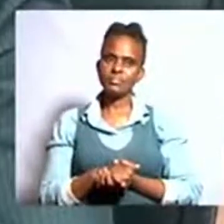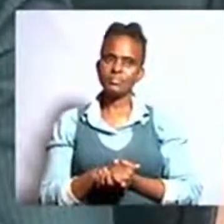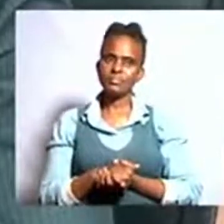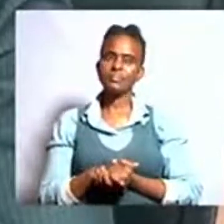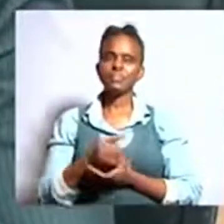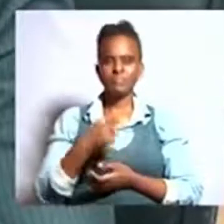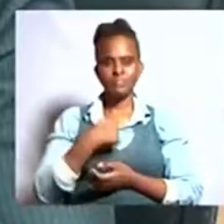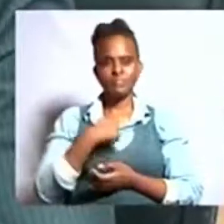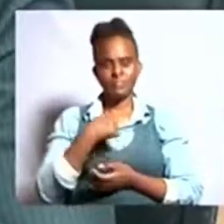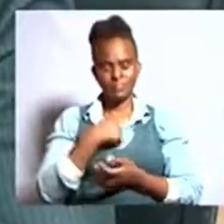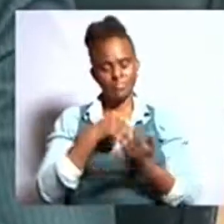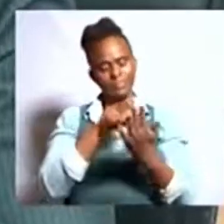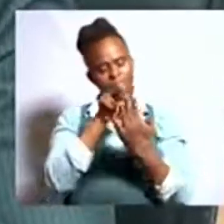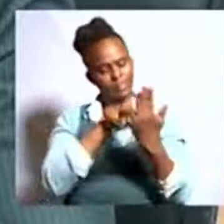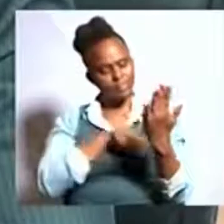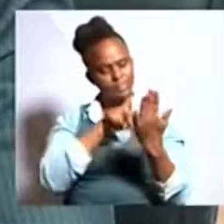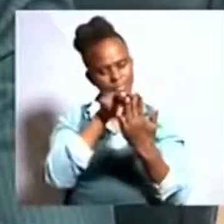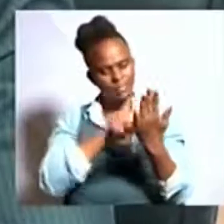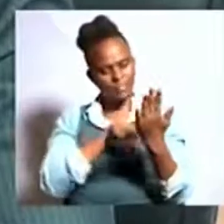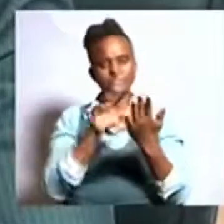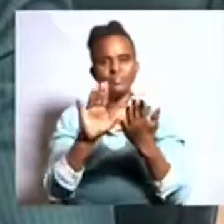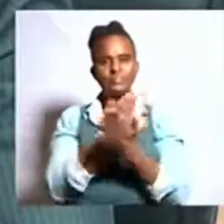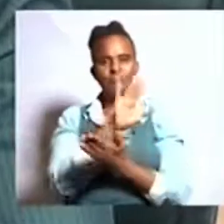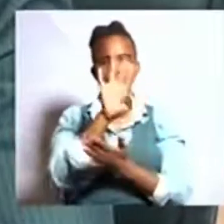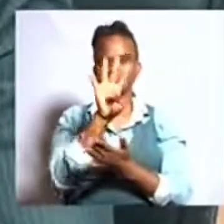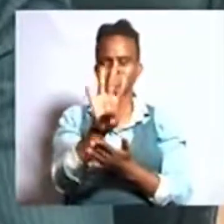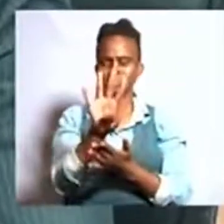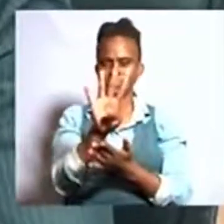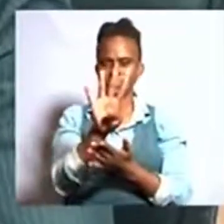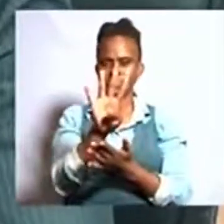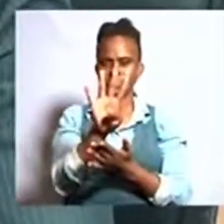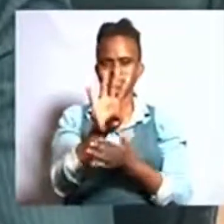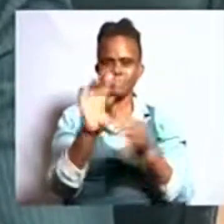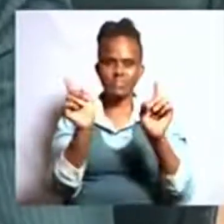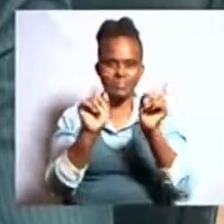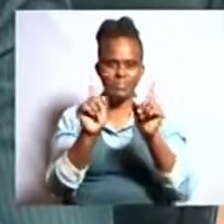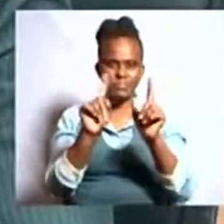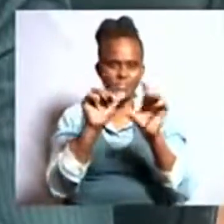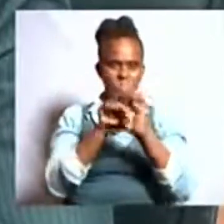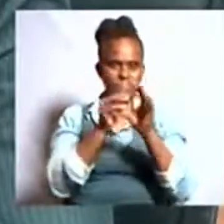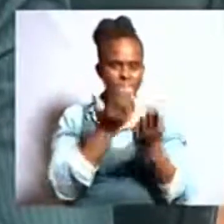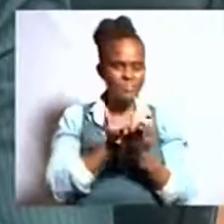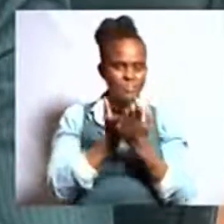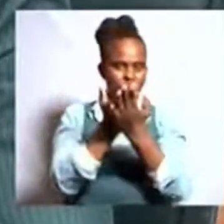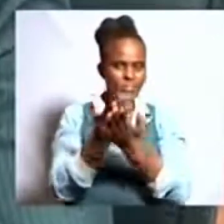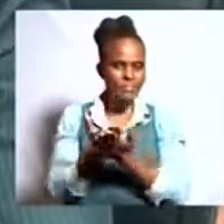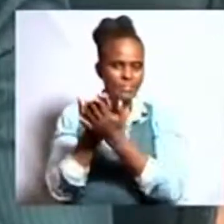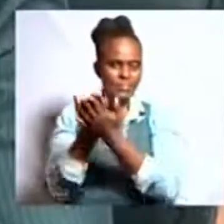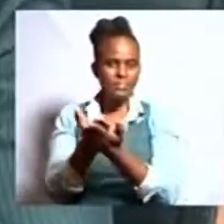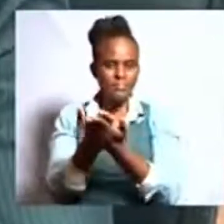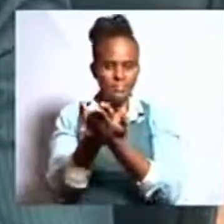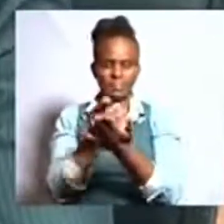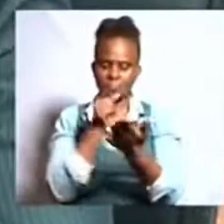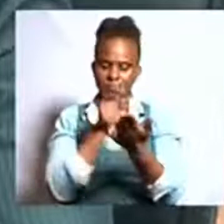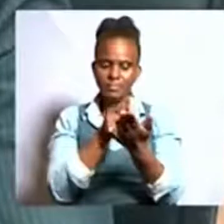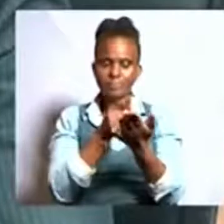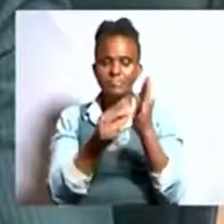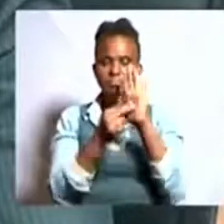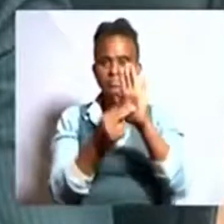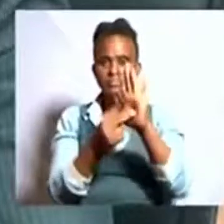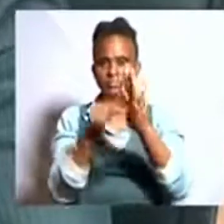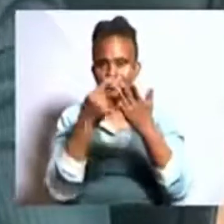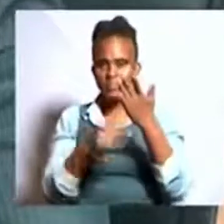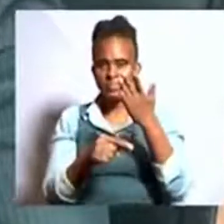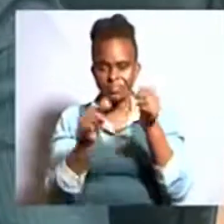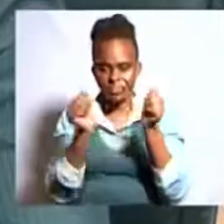I'm looking at page 4, where in the submission it was indicated that with